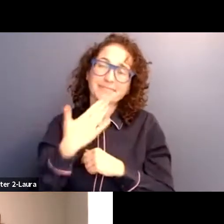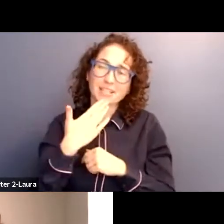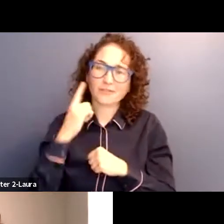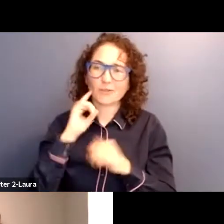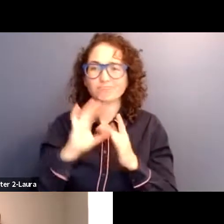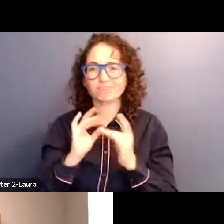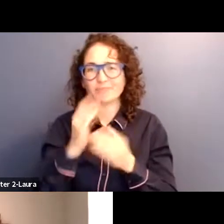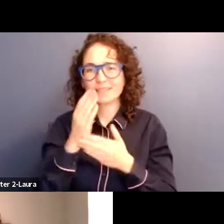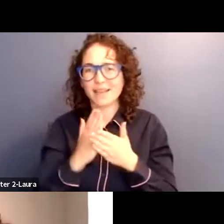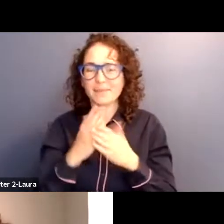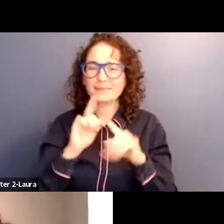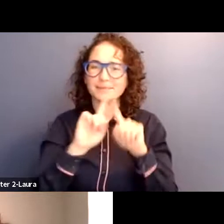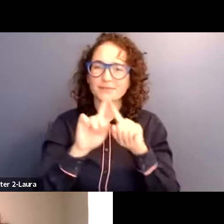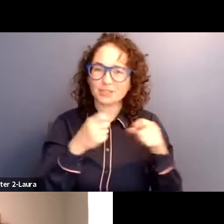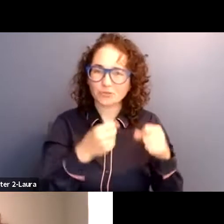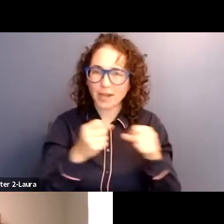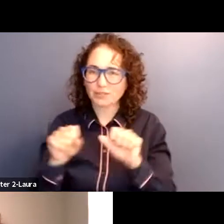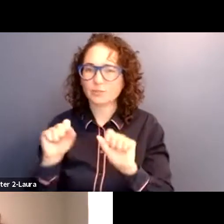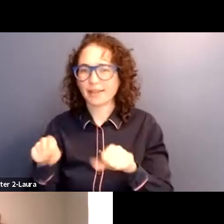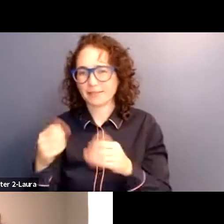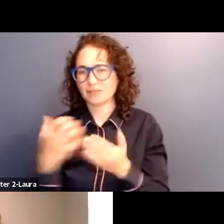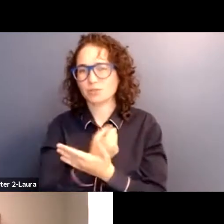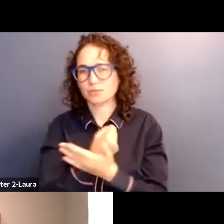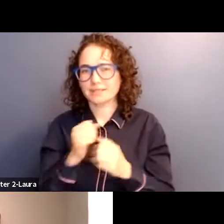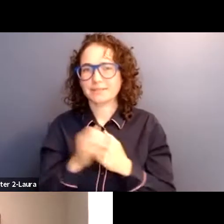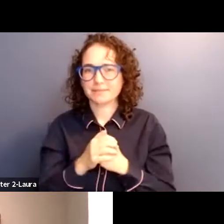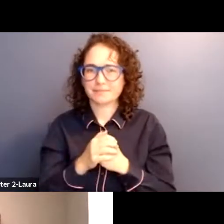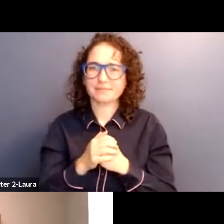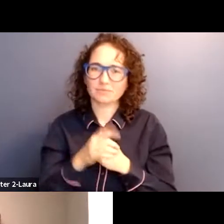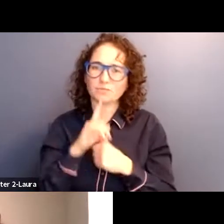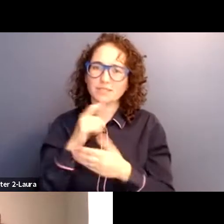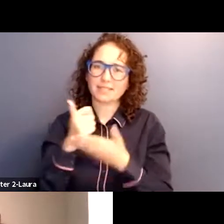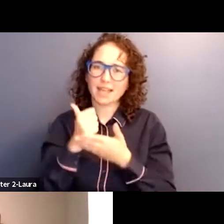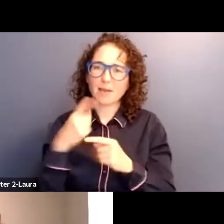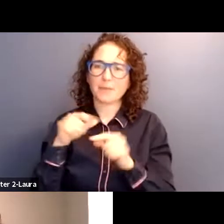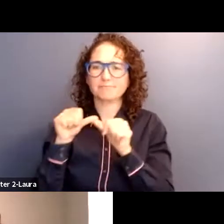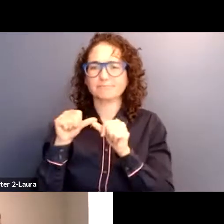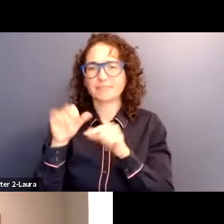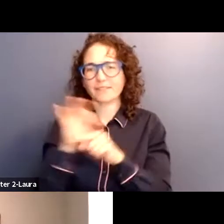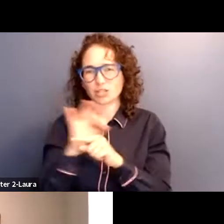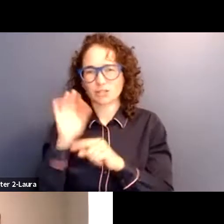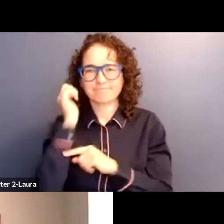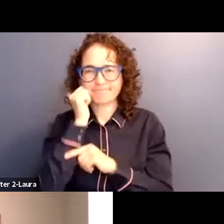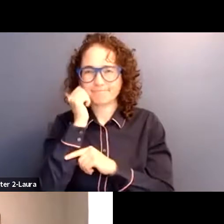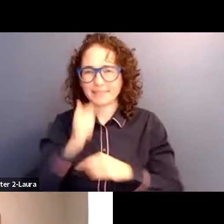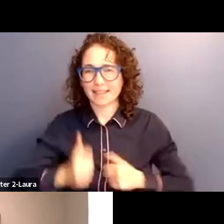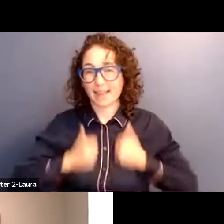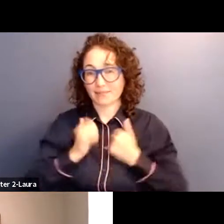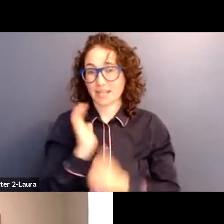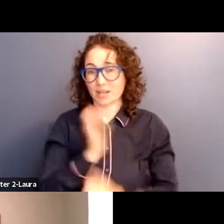sharing some of the strategies that we could use to help them function in their daily lives as well as our